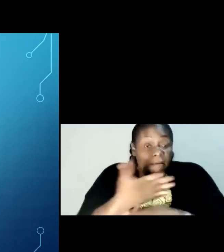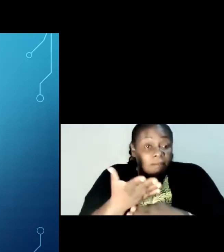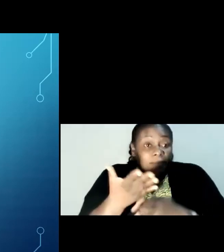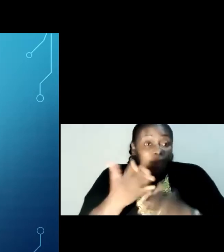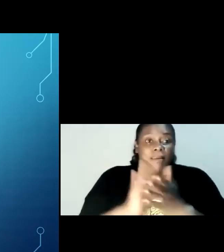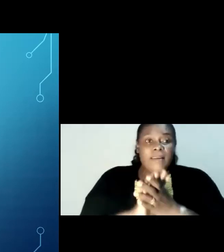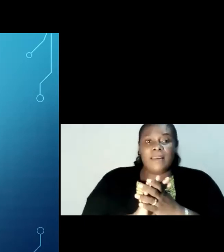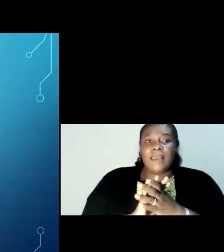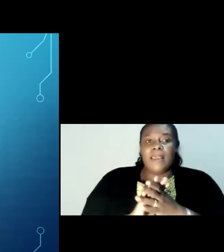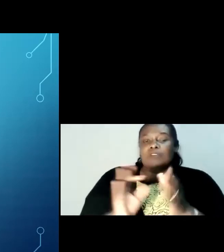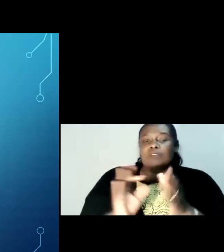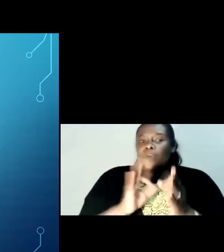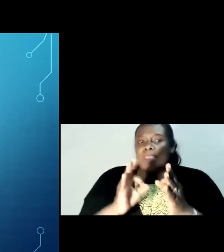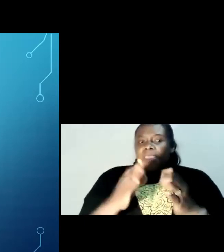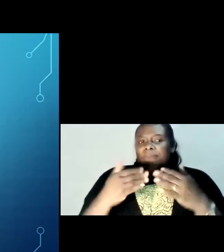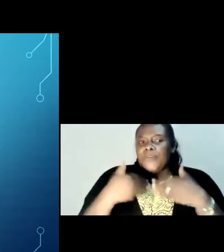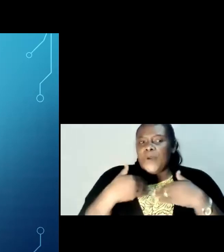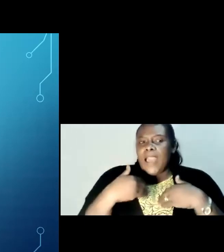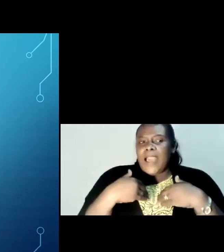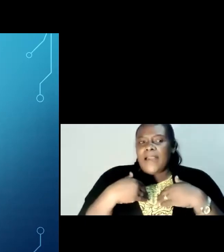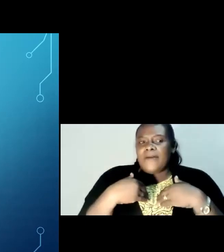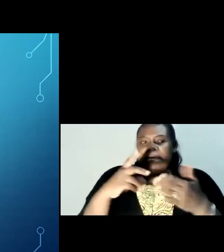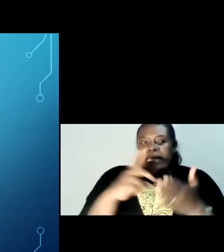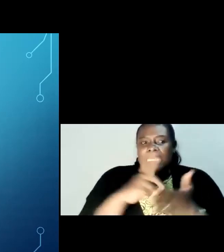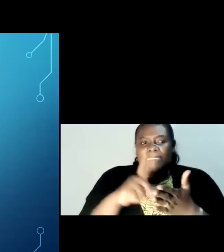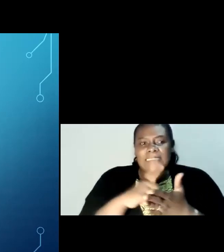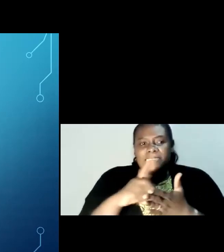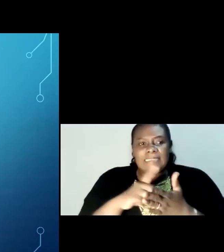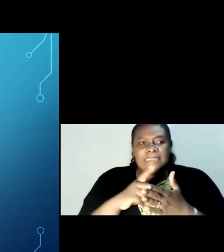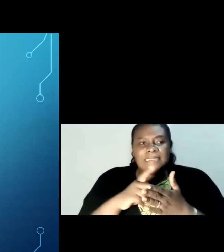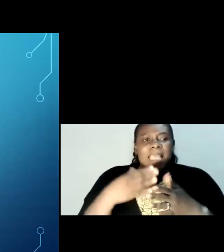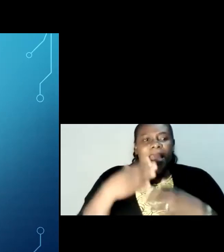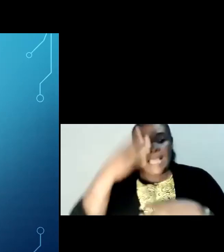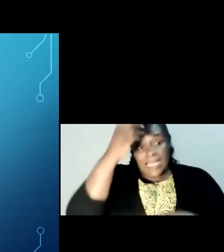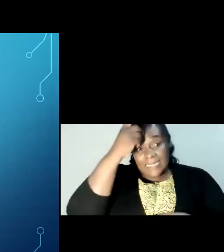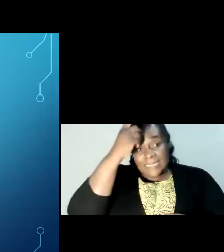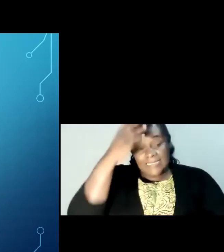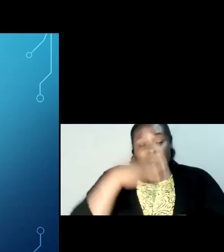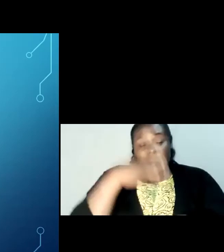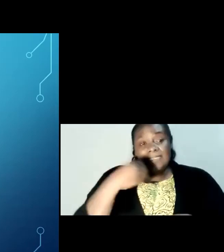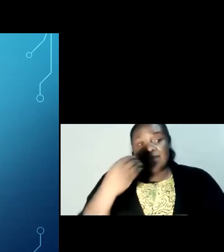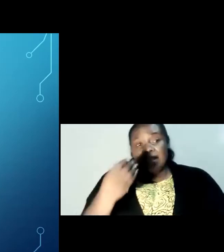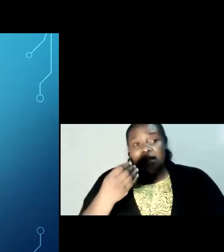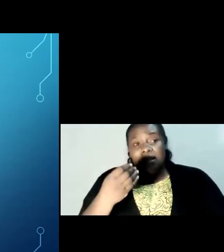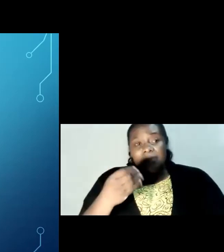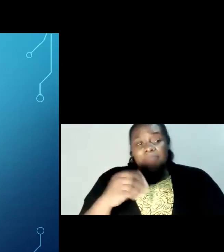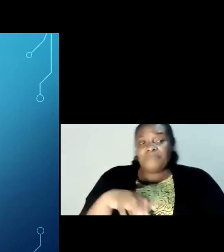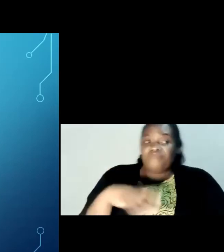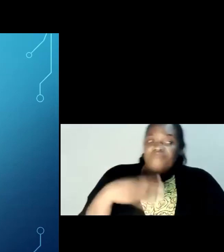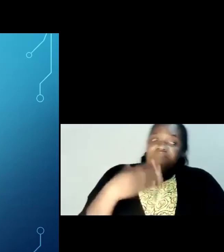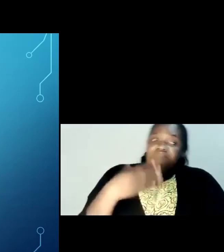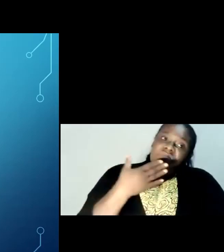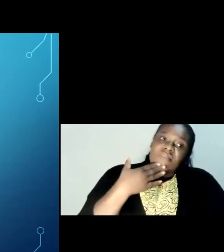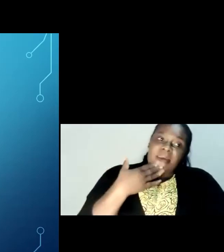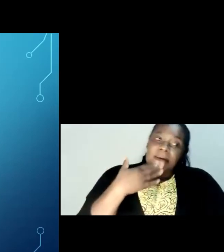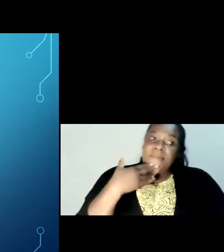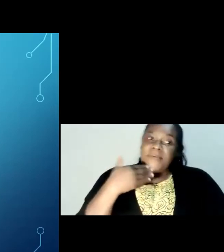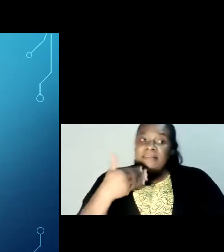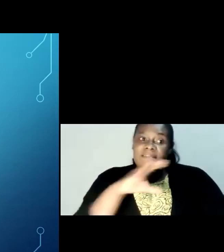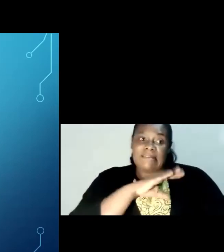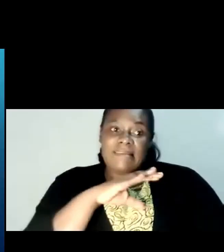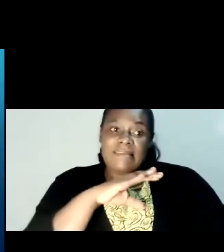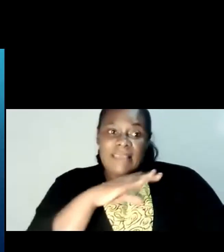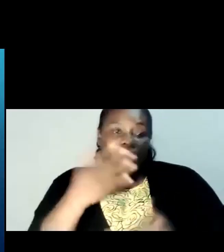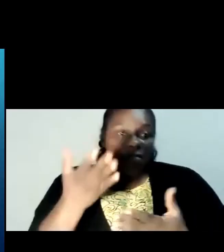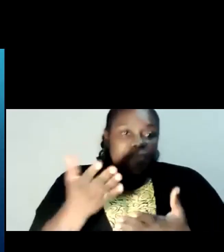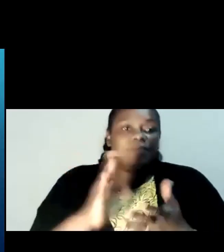with a chronic disease and you've been started on medication, and you notice that since you're having trouble sleeping, you're having insomnia,